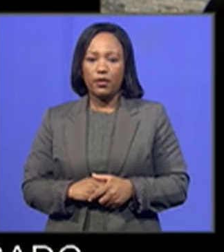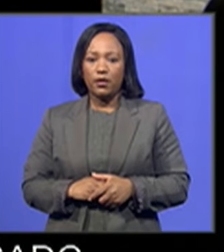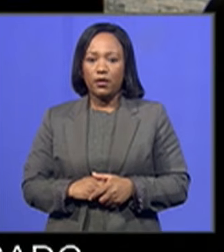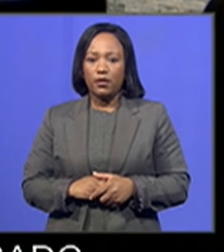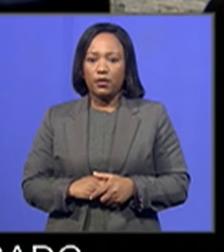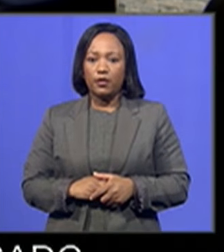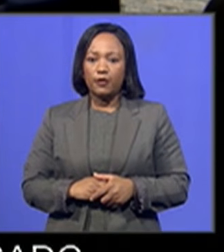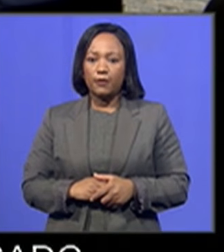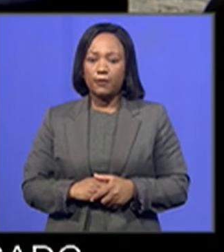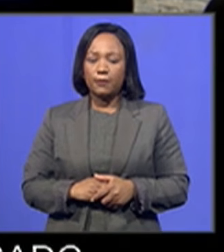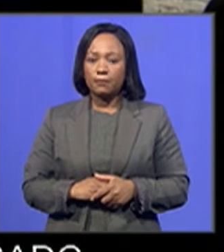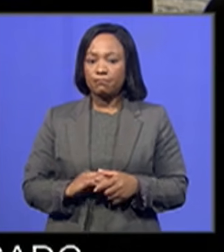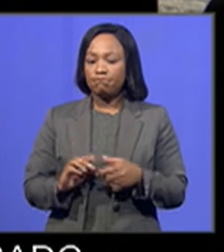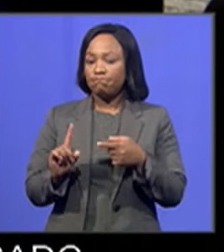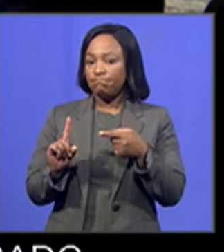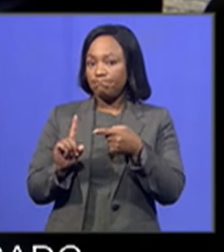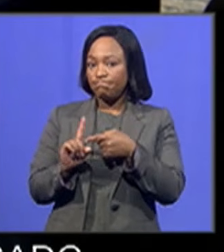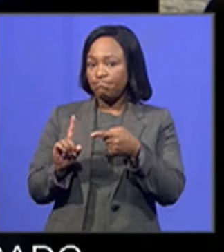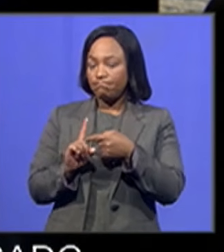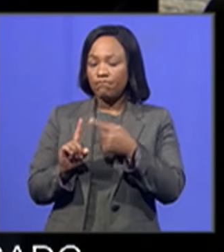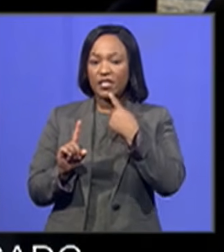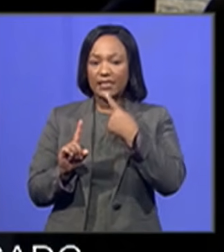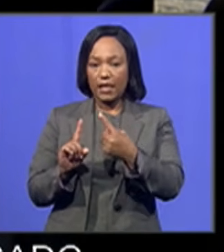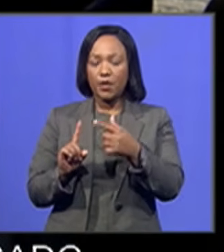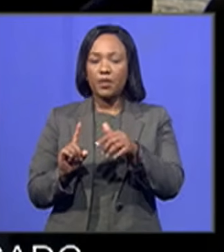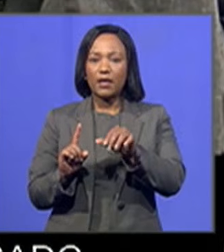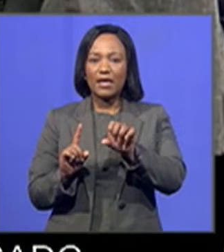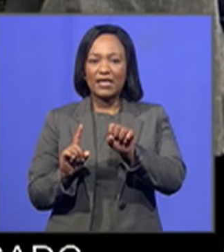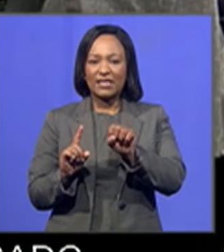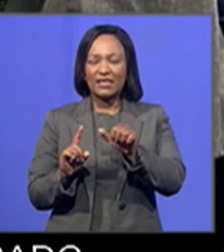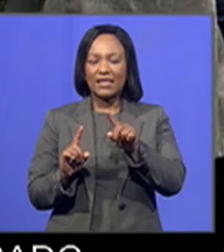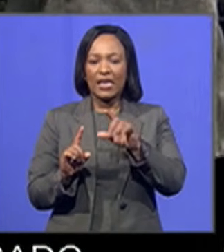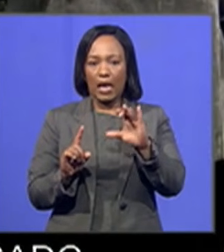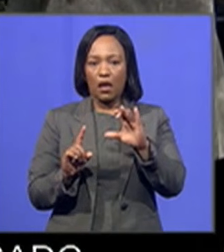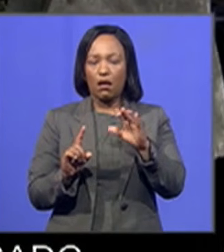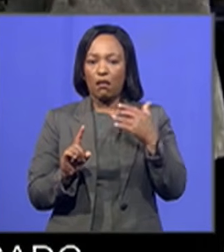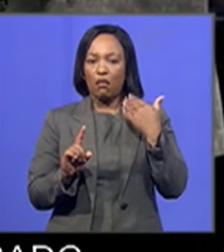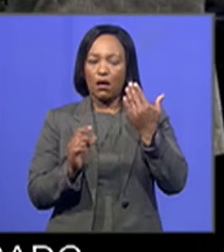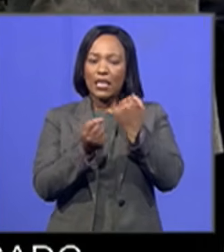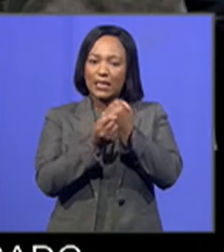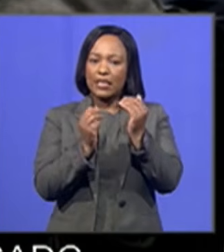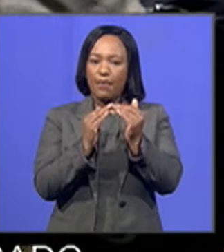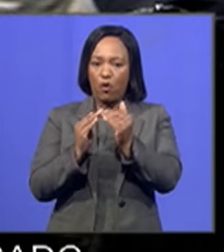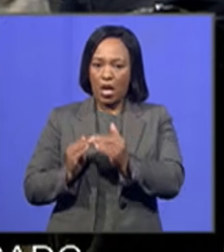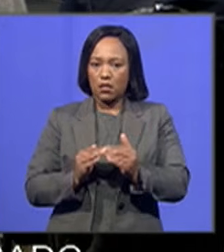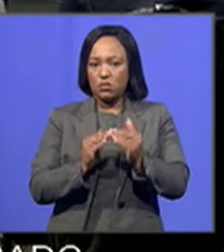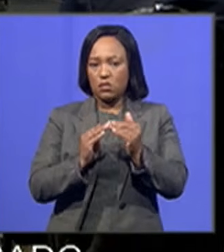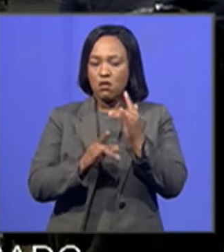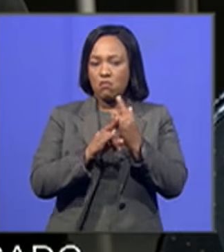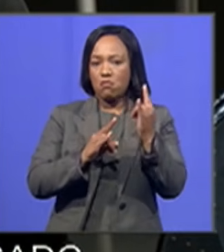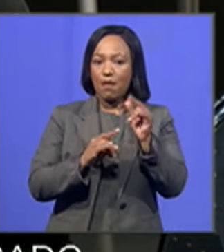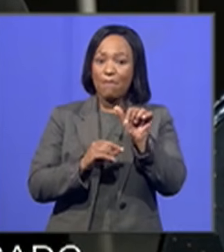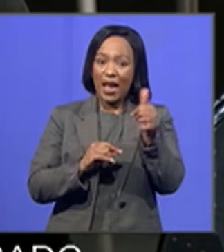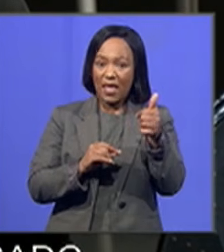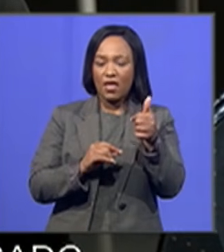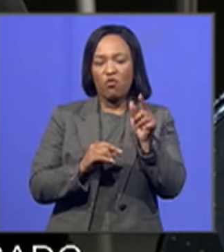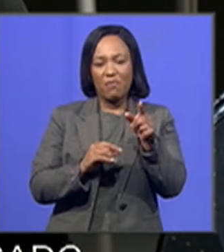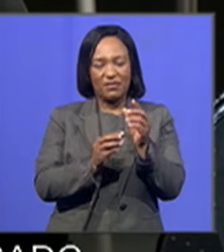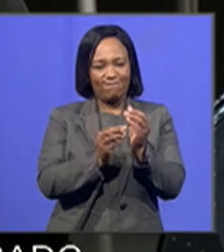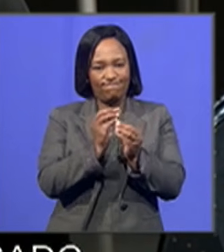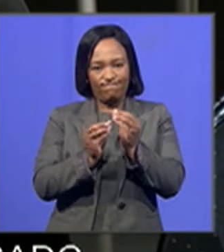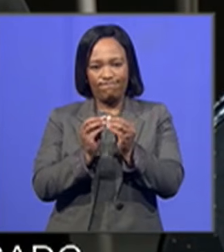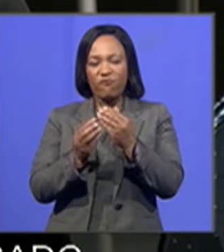Afrika Borwa o re le ha lebatowa la SADC le unne melemo ya democracy ho ntse hona le tse ding tse lokelang ho